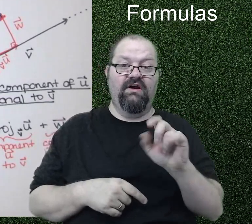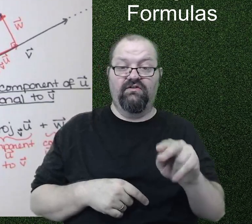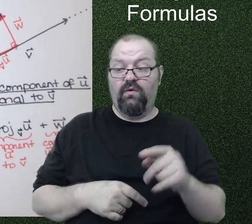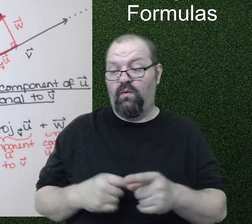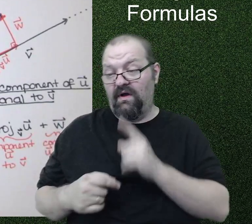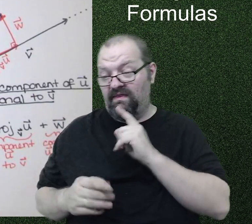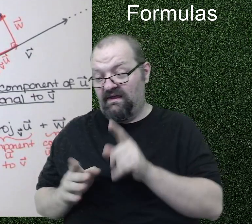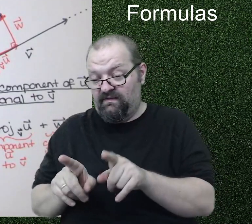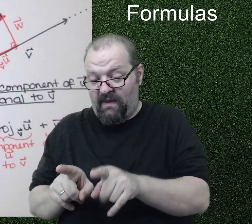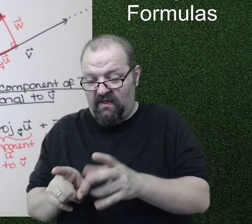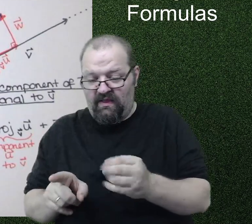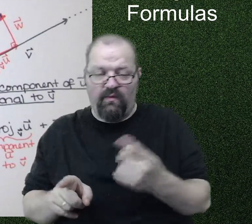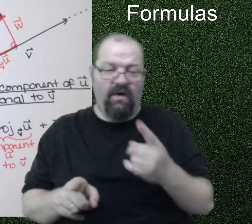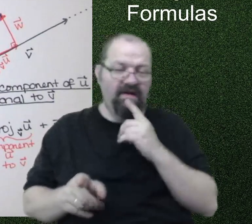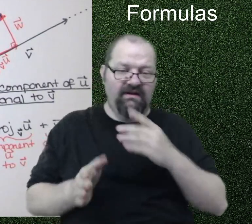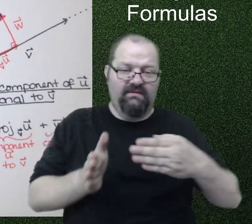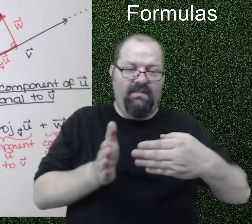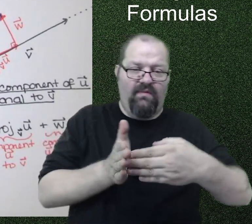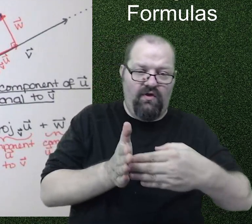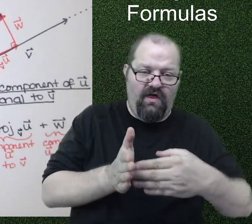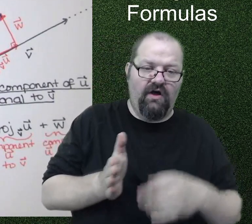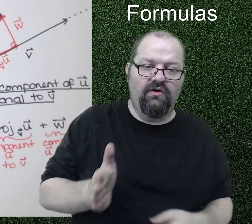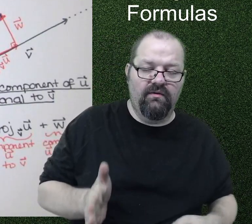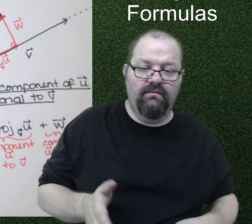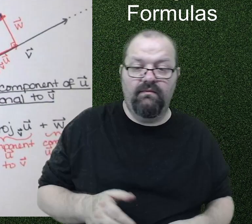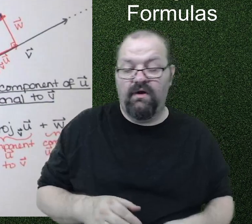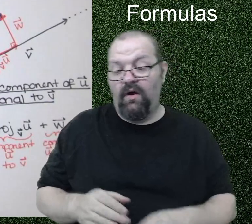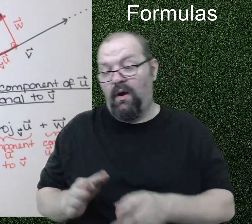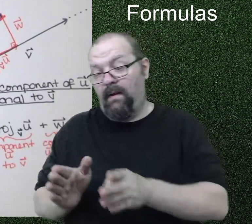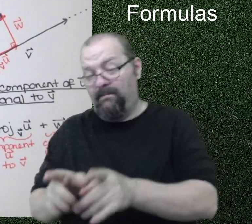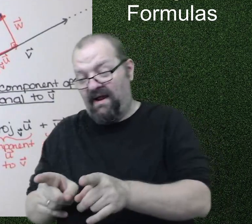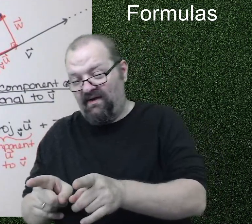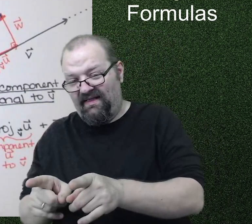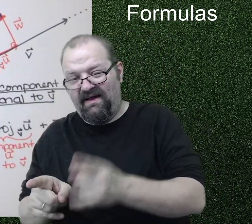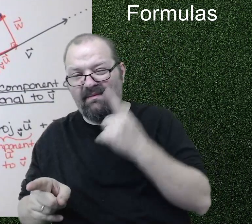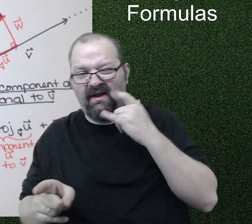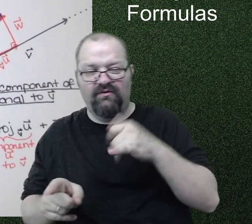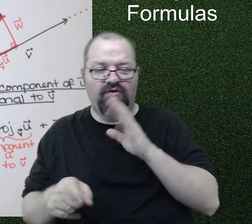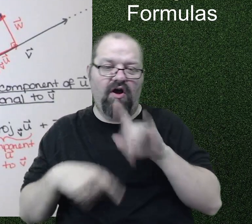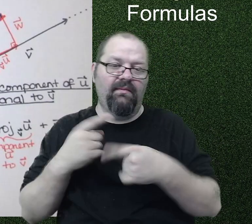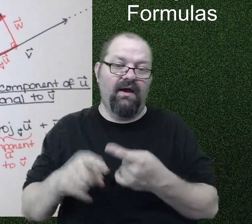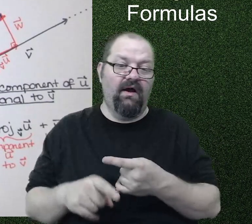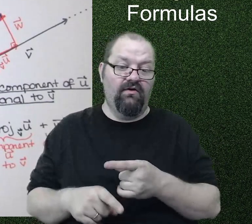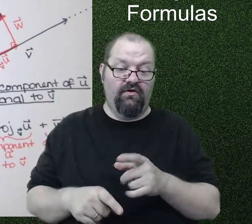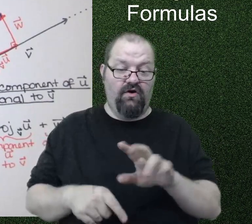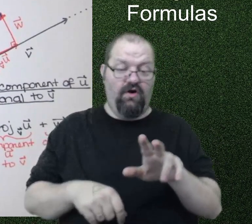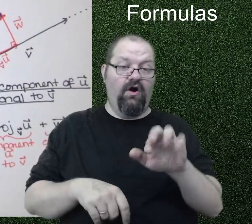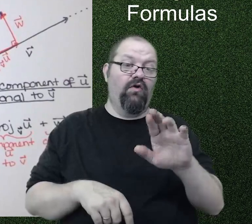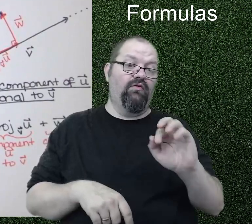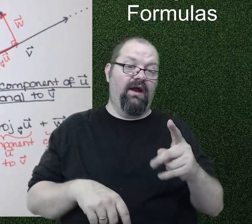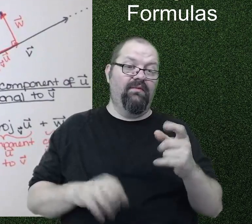that's orthogonal to the ramp. Or one that's parallel to the ramp, since we're talking about a ramp, one that's normal to the